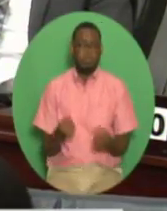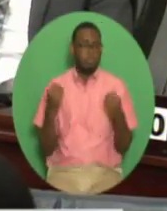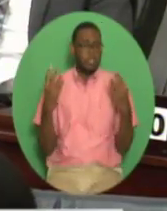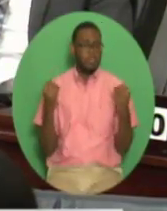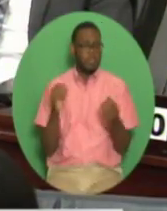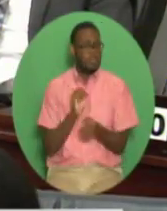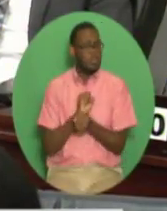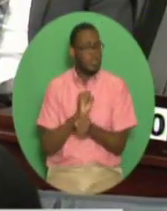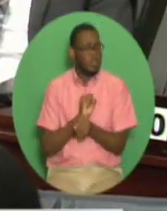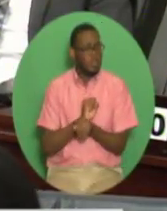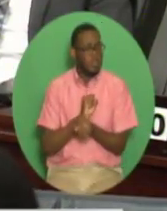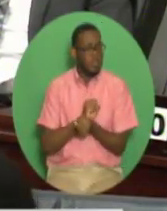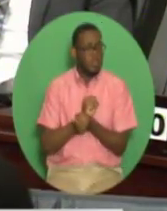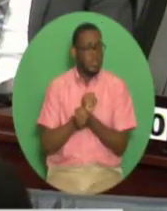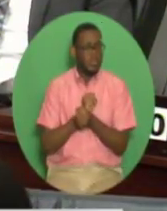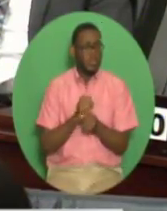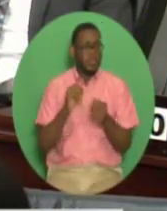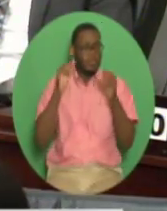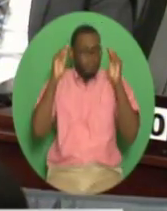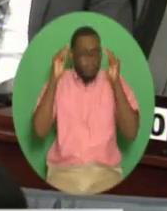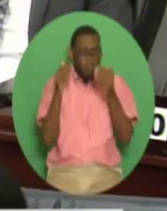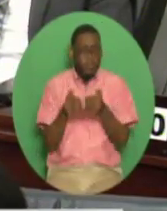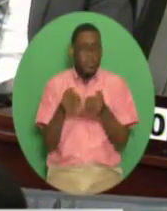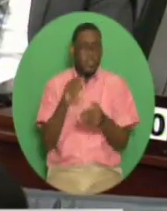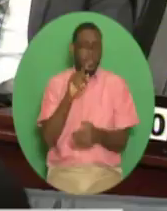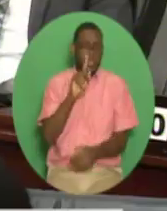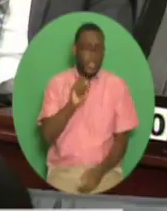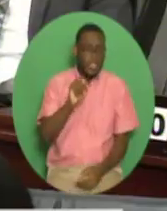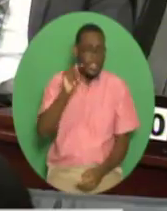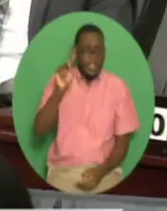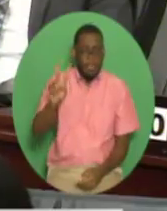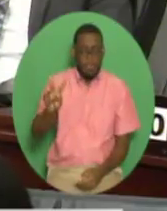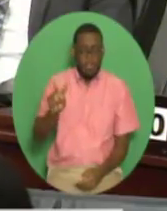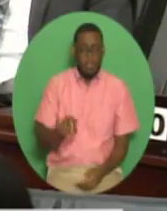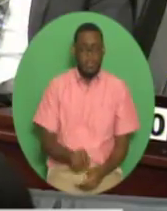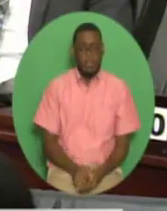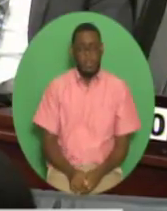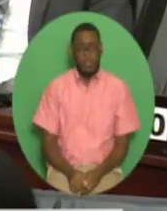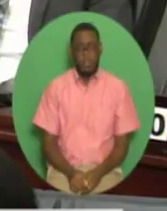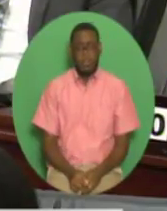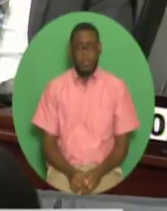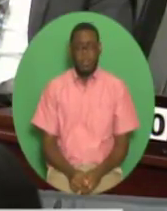many areas of technical vocational studies.